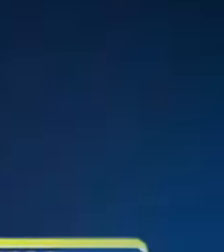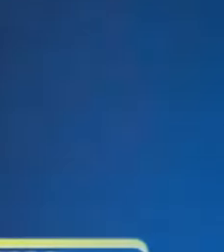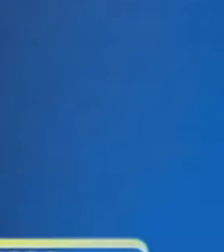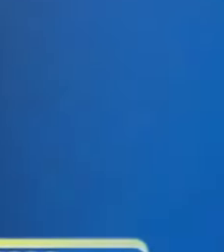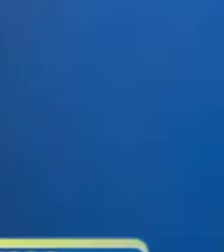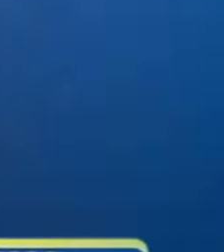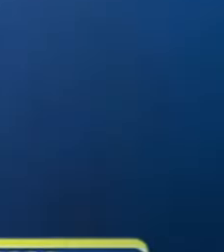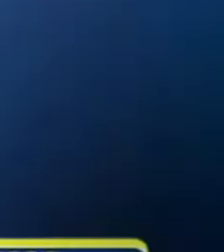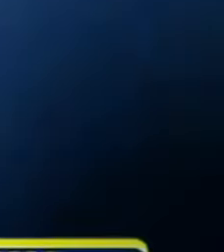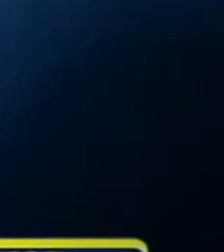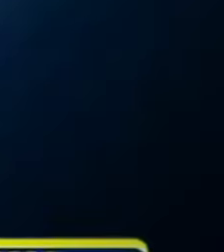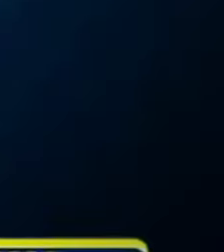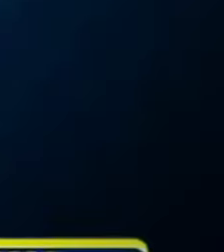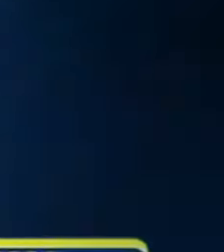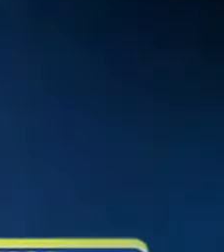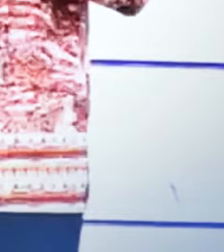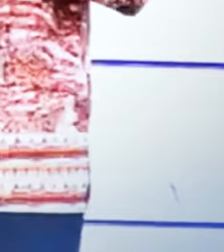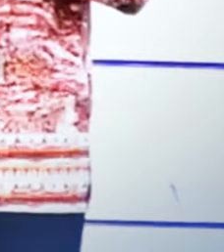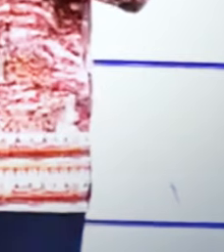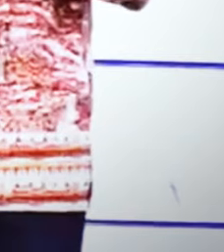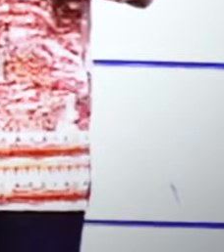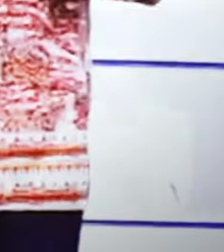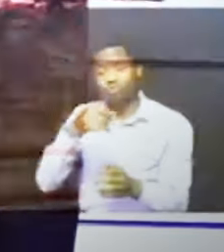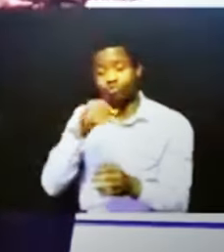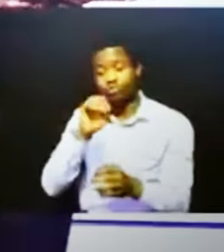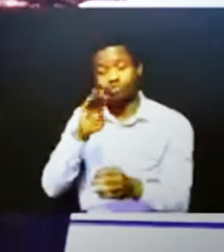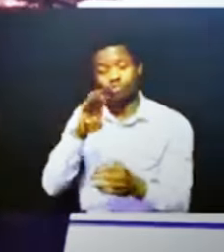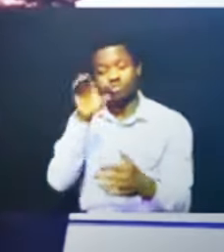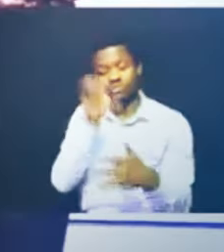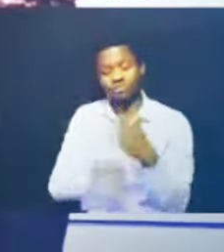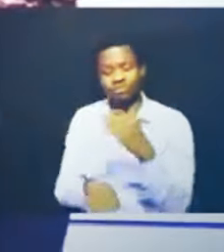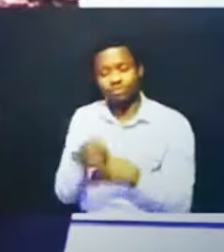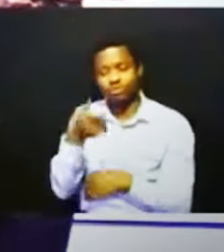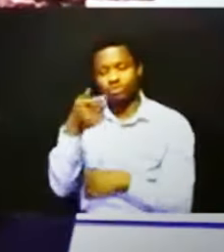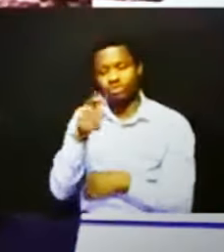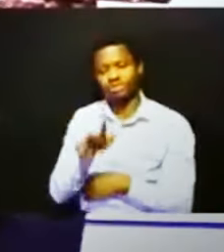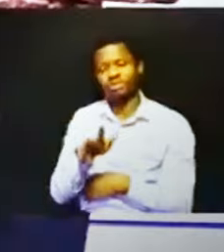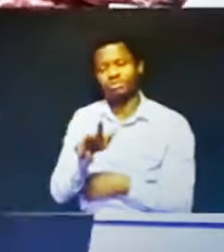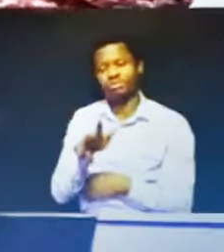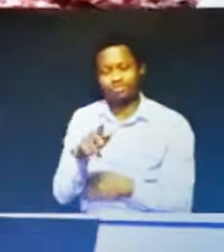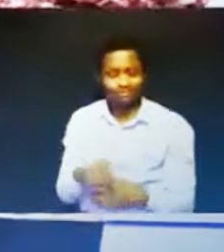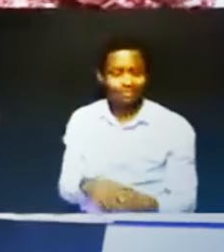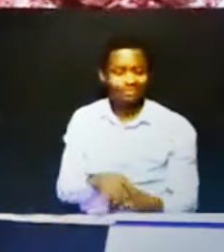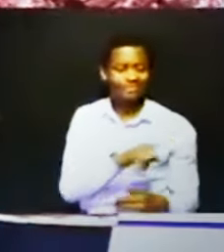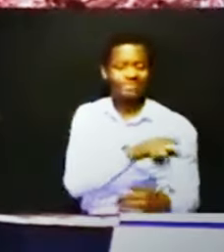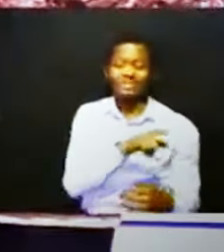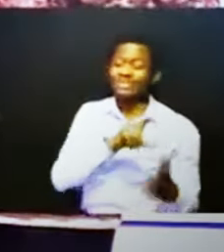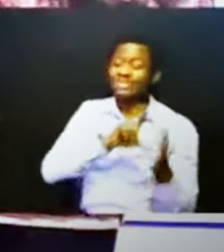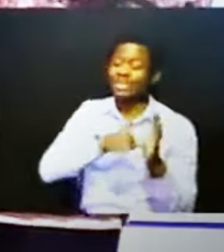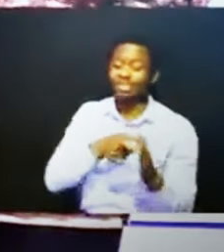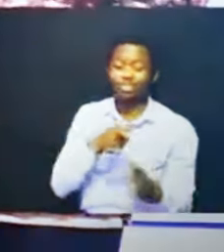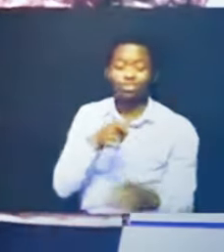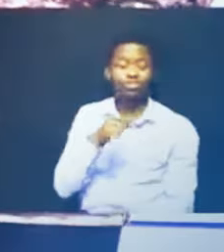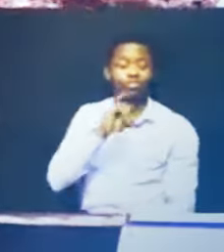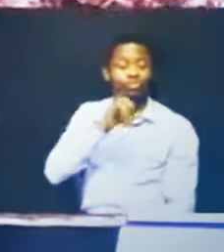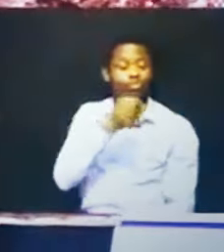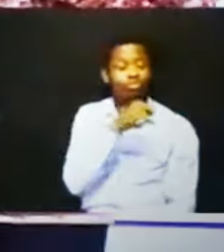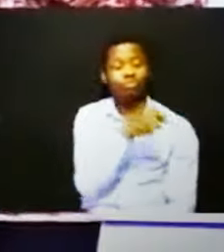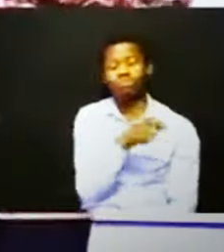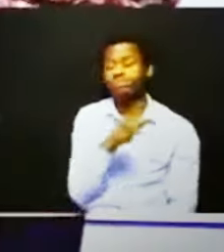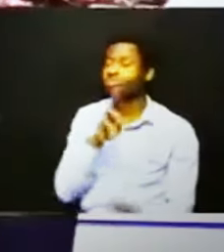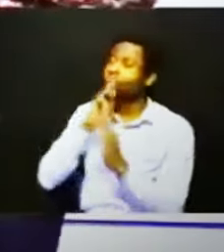Job chapter 23. Ehwe Job woman no eti aduonu miensa. Then Job replied, "Ah Job, Jesus